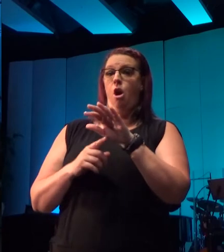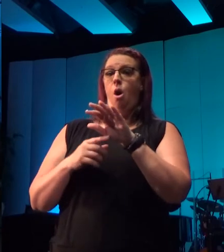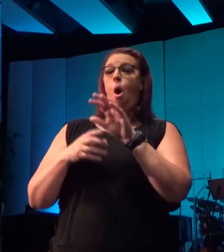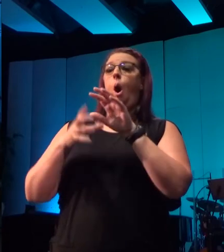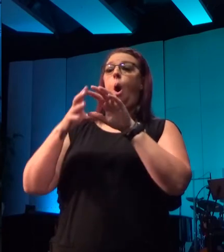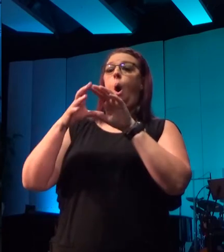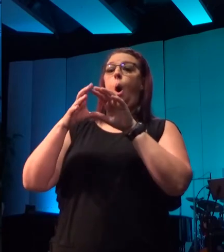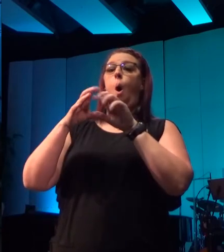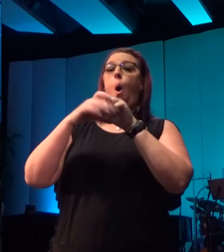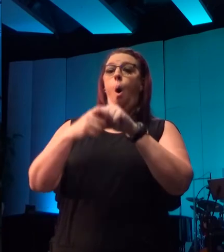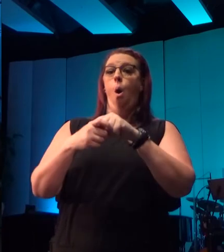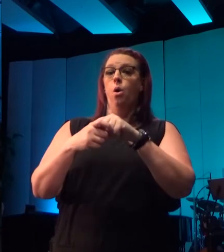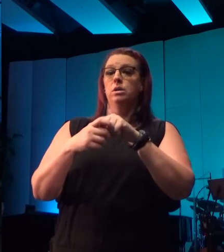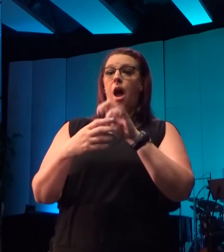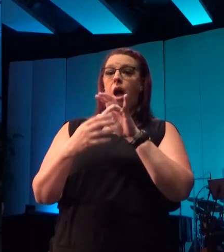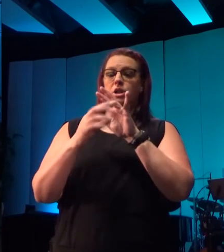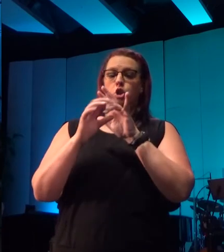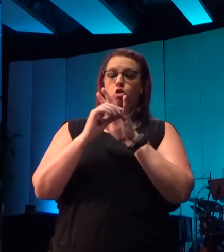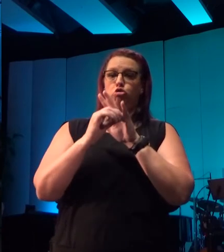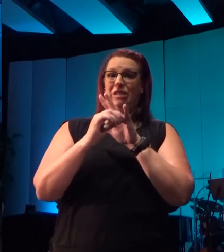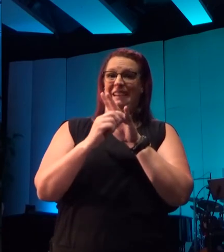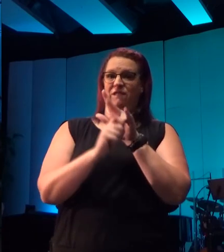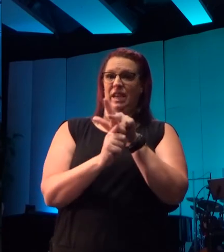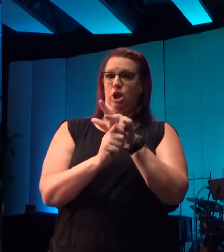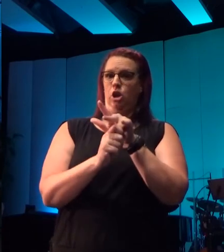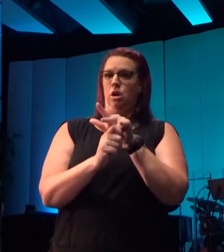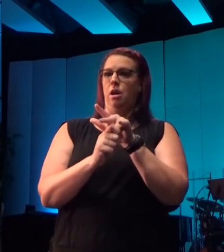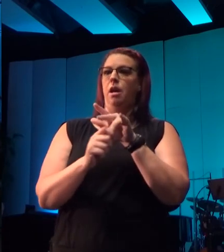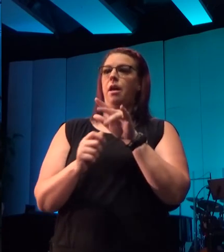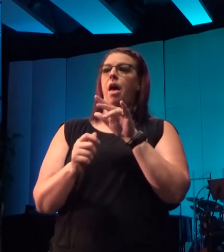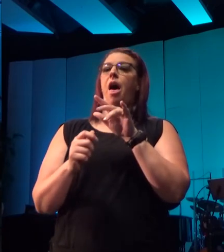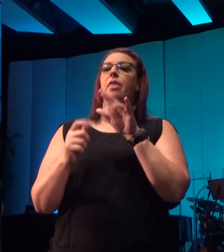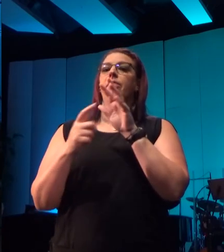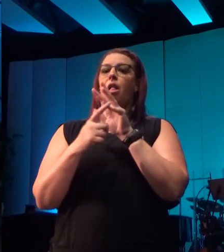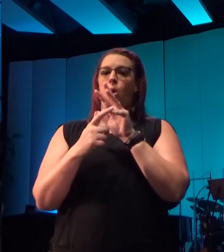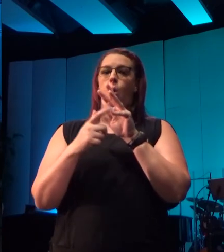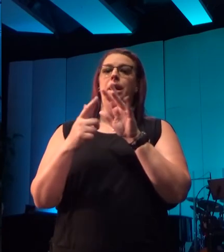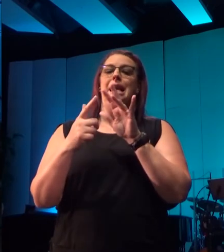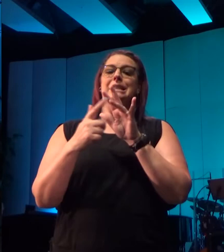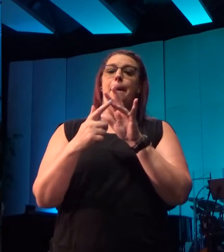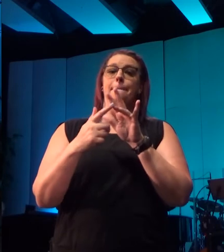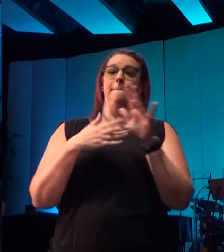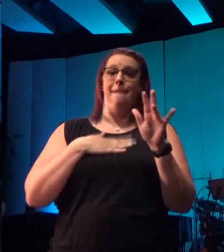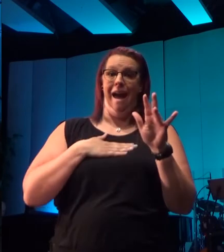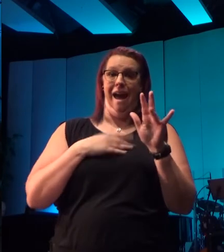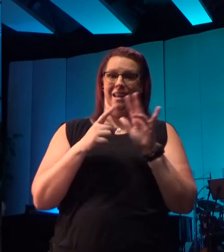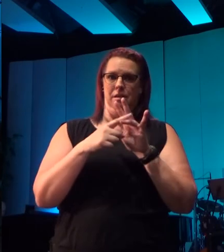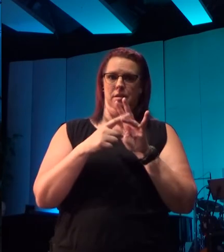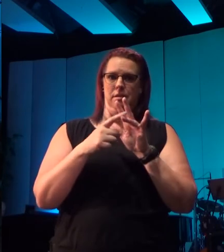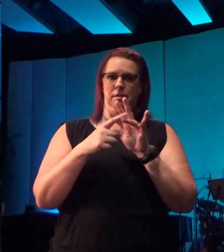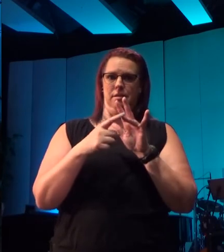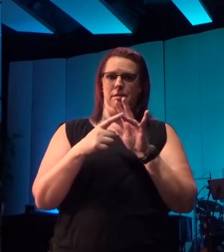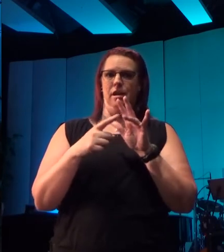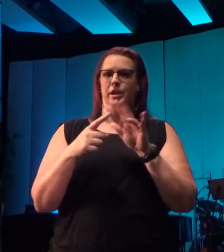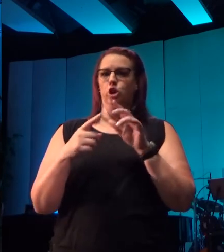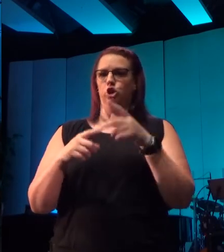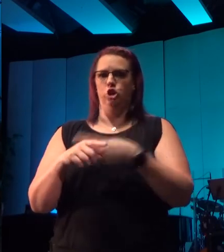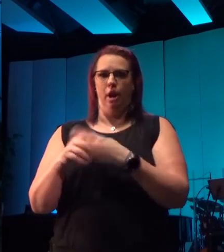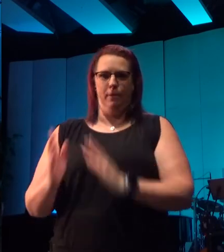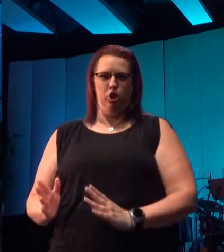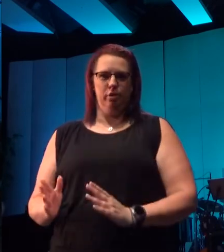on to your ring finger when you say that. The Lord is my shepherd." So the missionary went on his